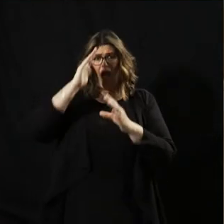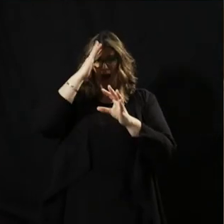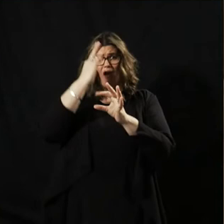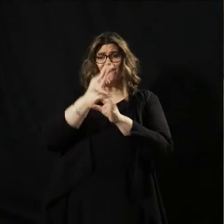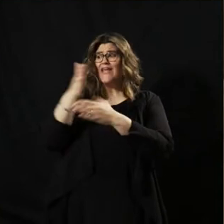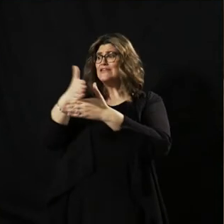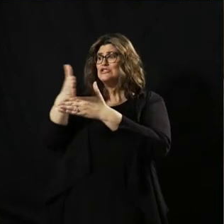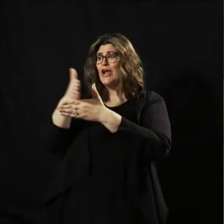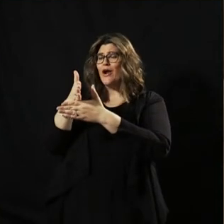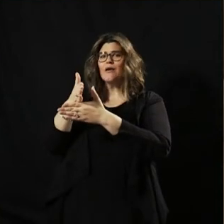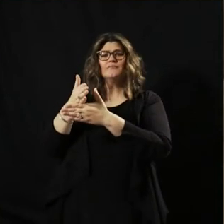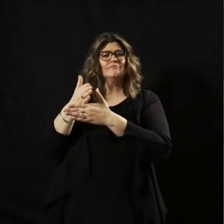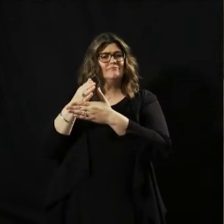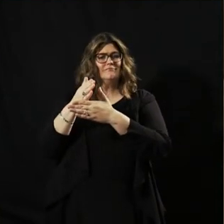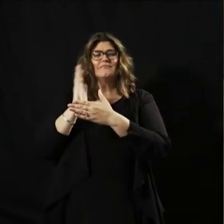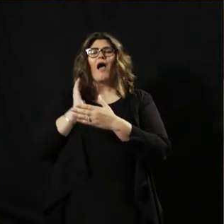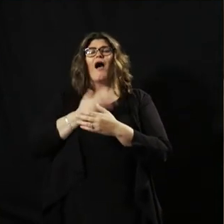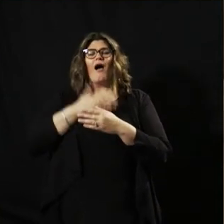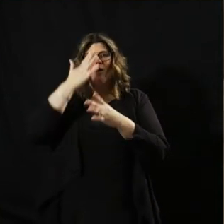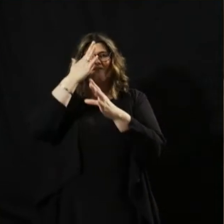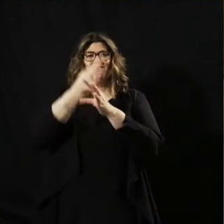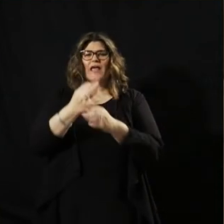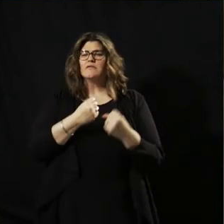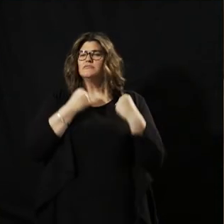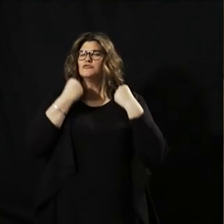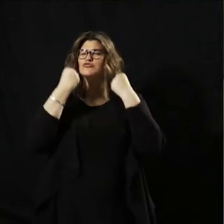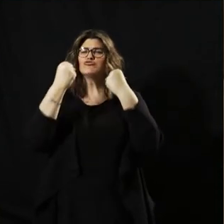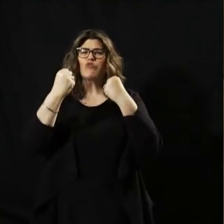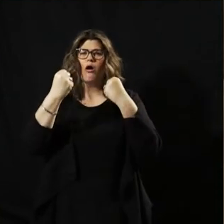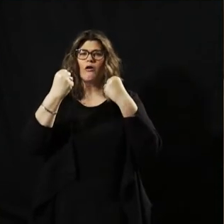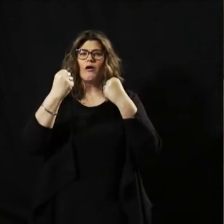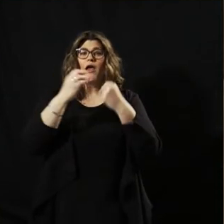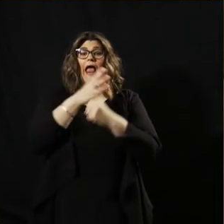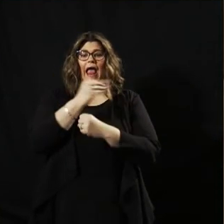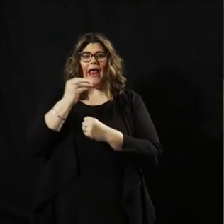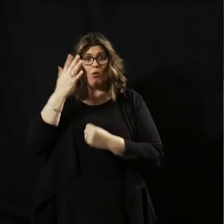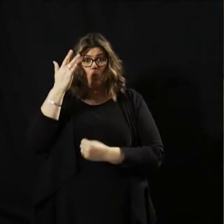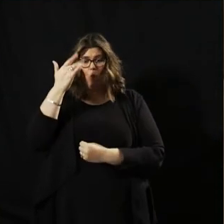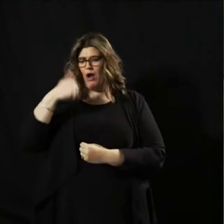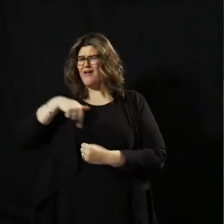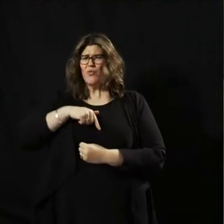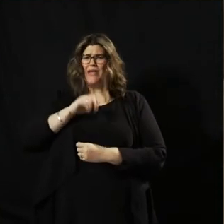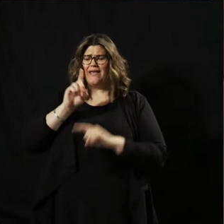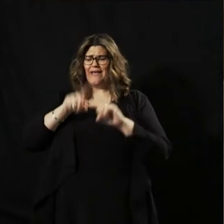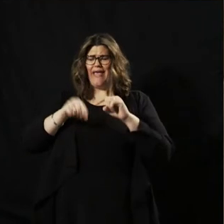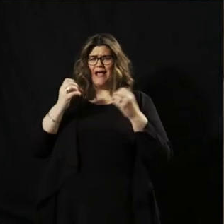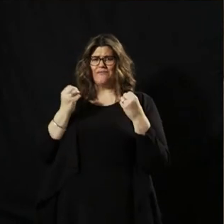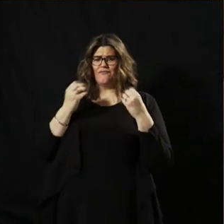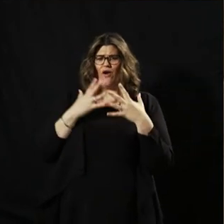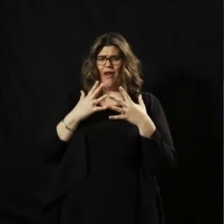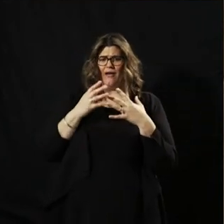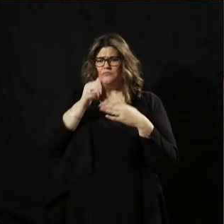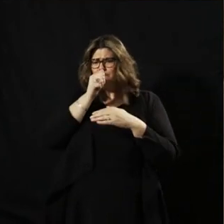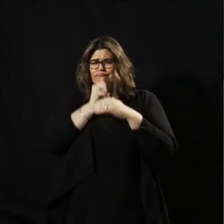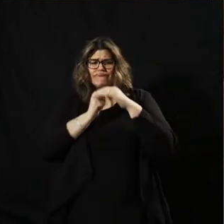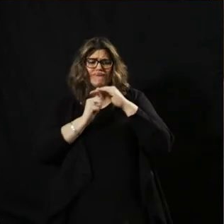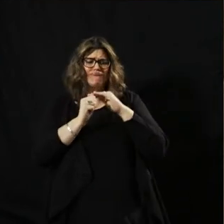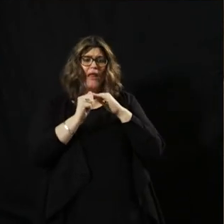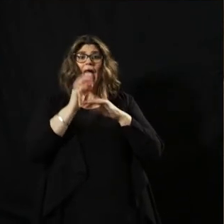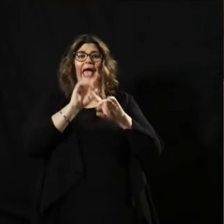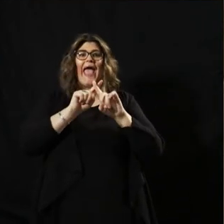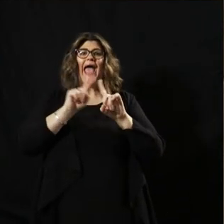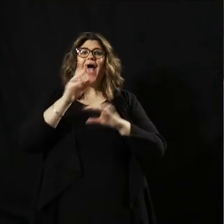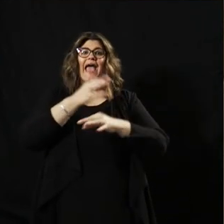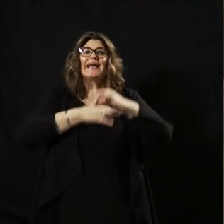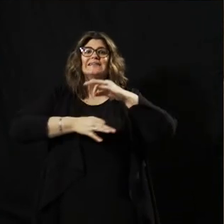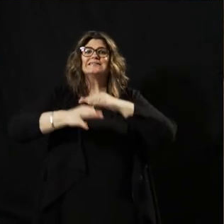the stronger our faith becomes. For us not to be afraid, but to live with this